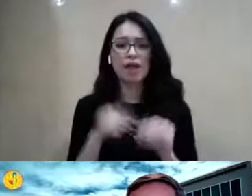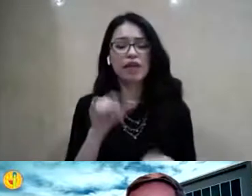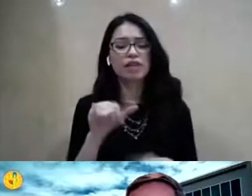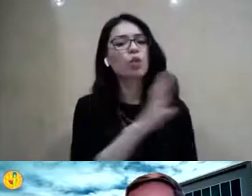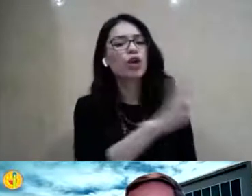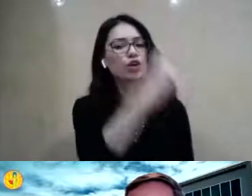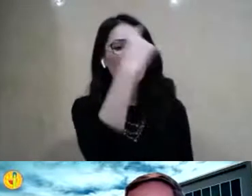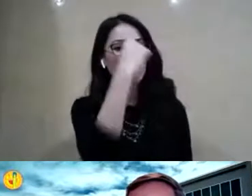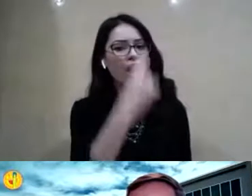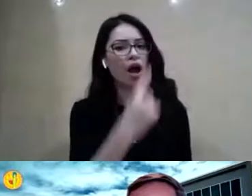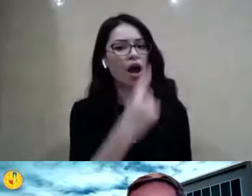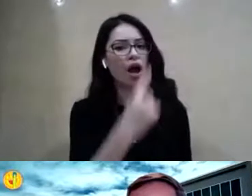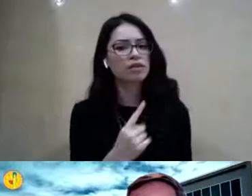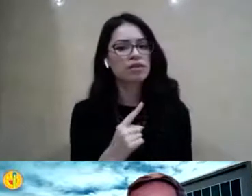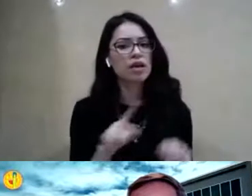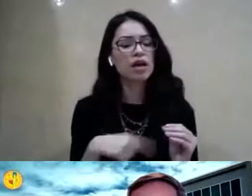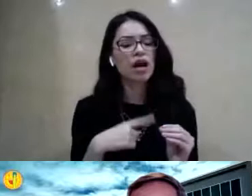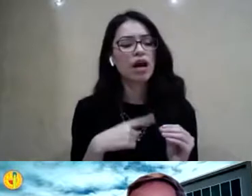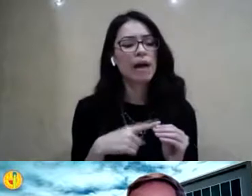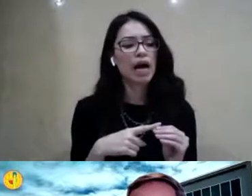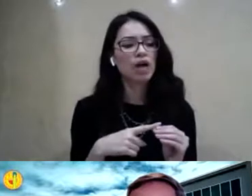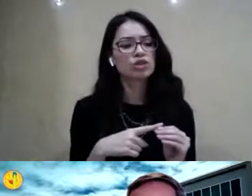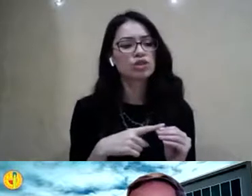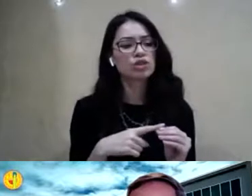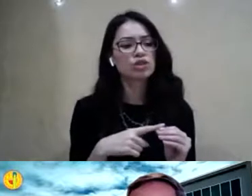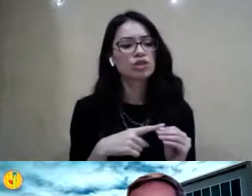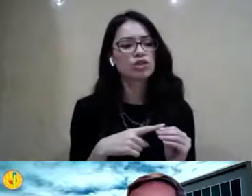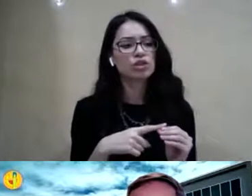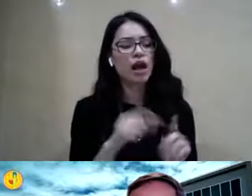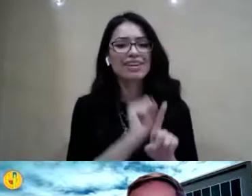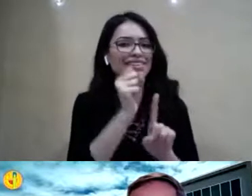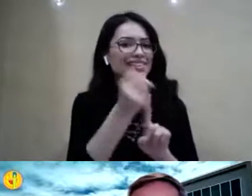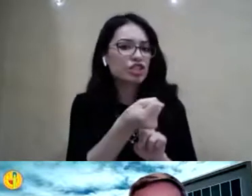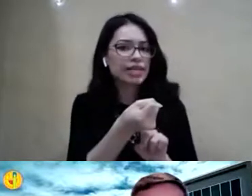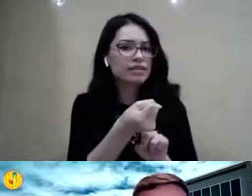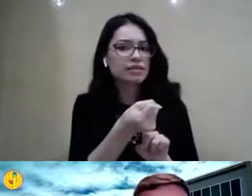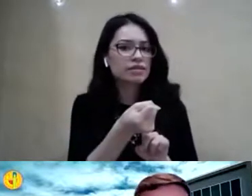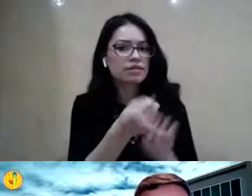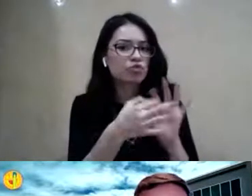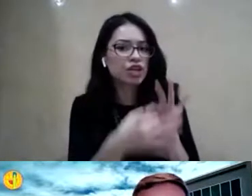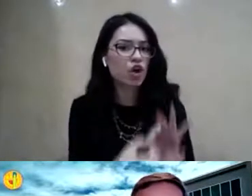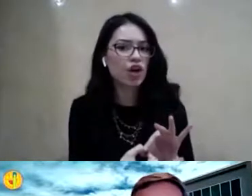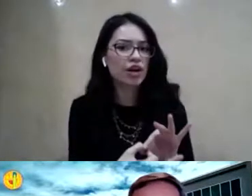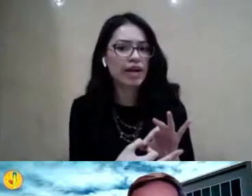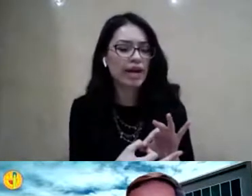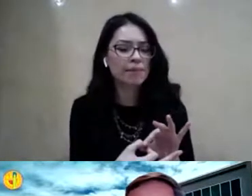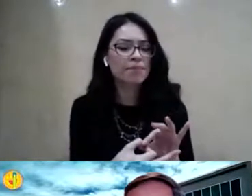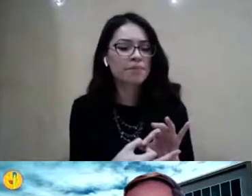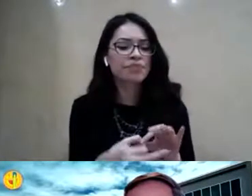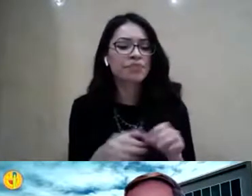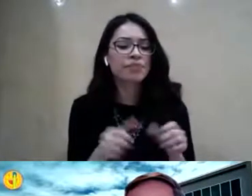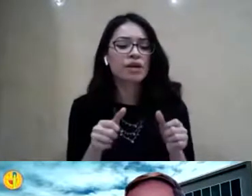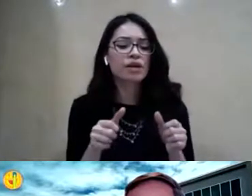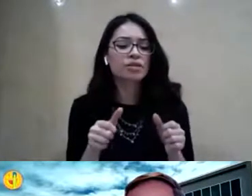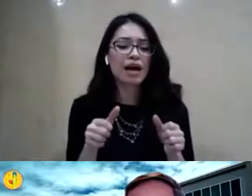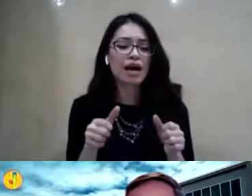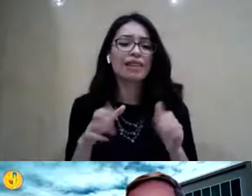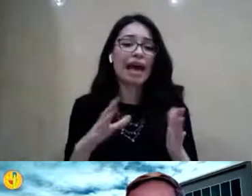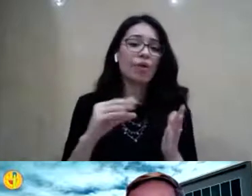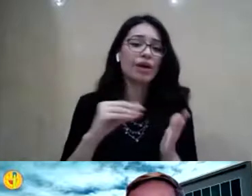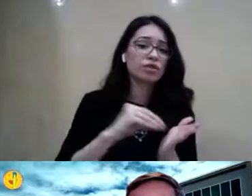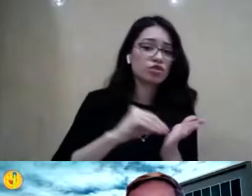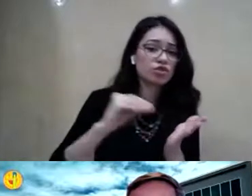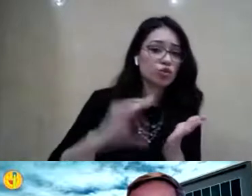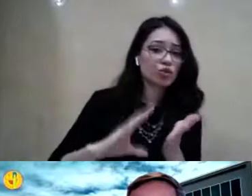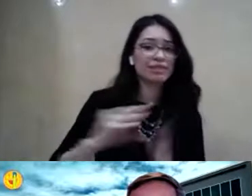on kind of the conditions precedent for getting students and faculty back and how vaccines will influence